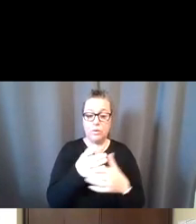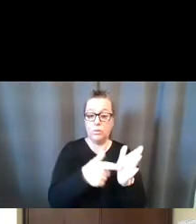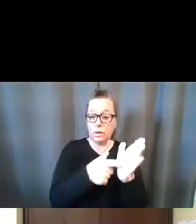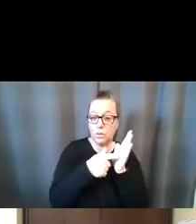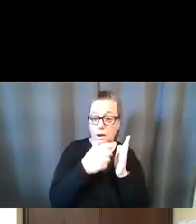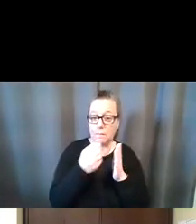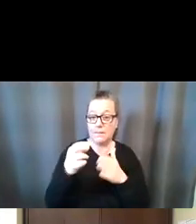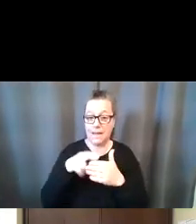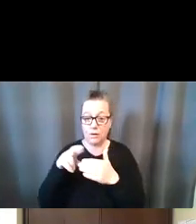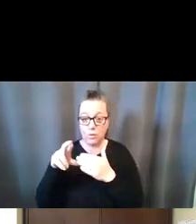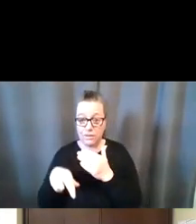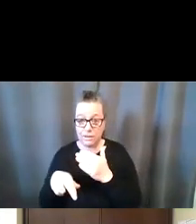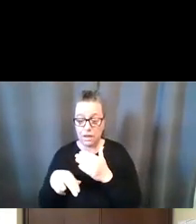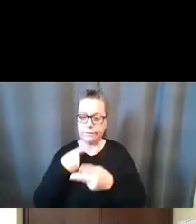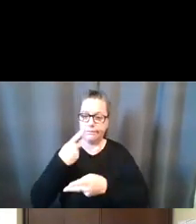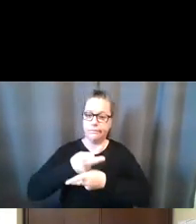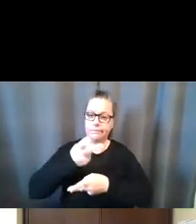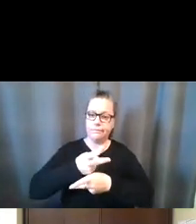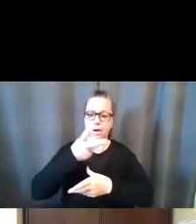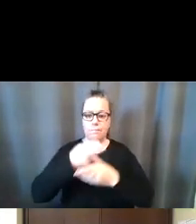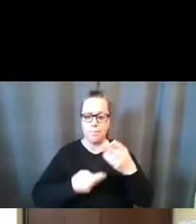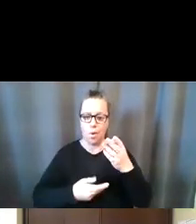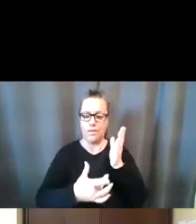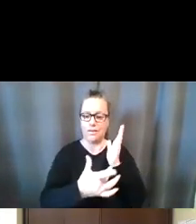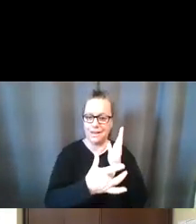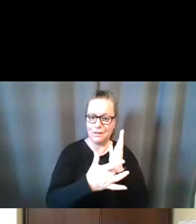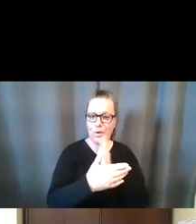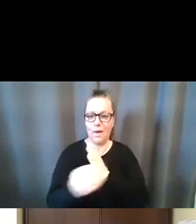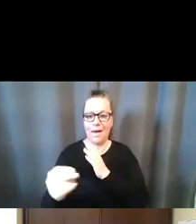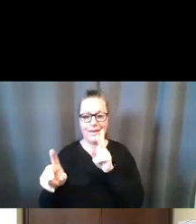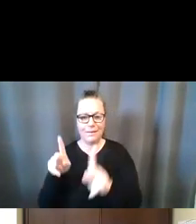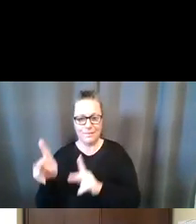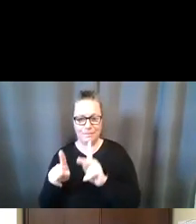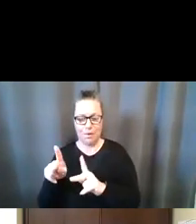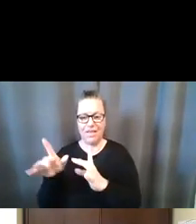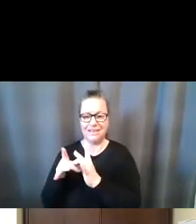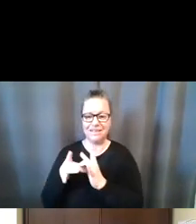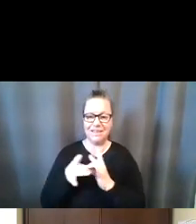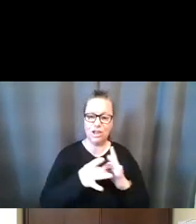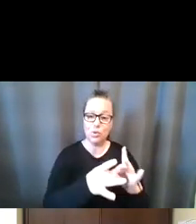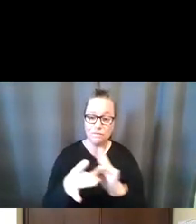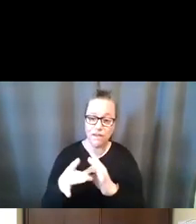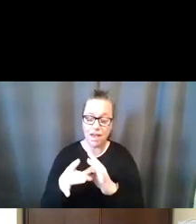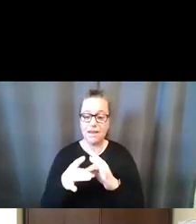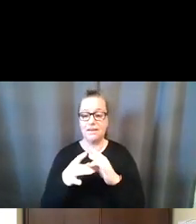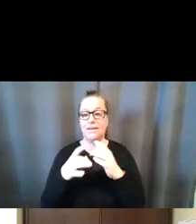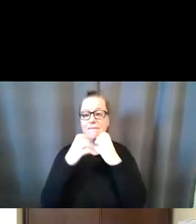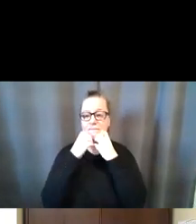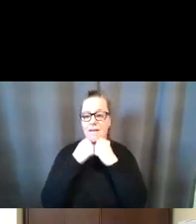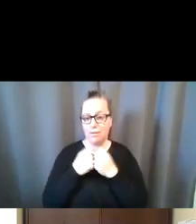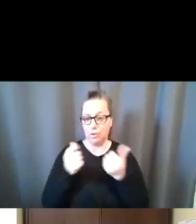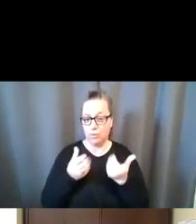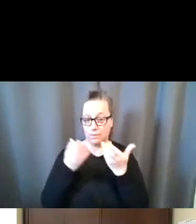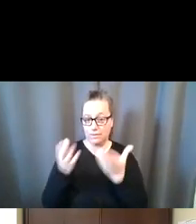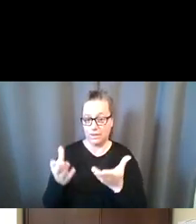results. It's tending to both the technical and the people sides of change. This is the unified value proposition. I'm going to go ahead and chat this